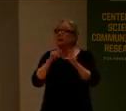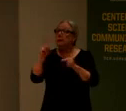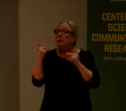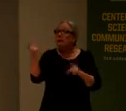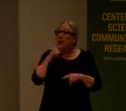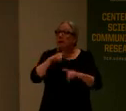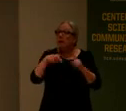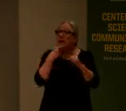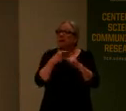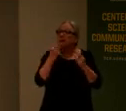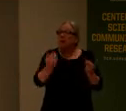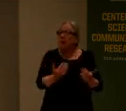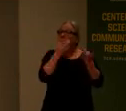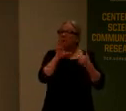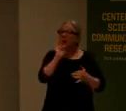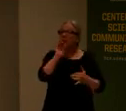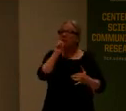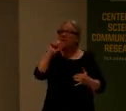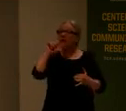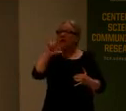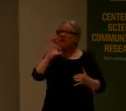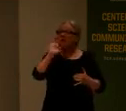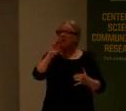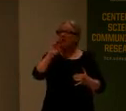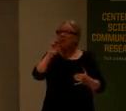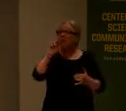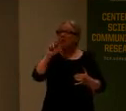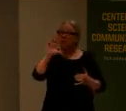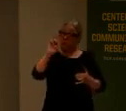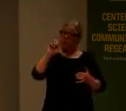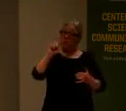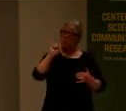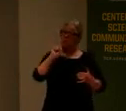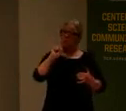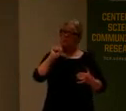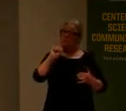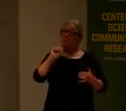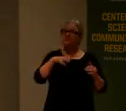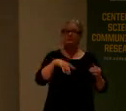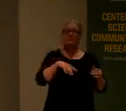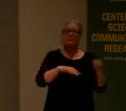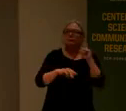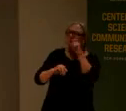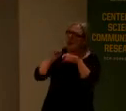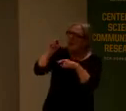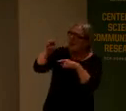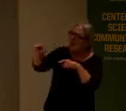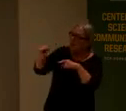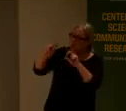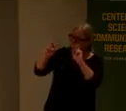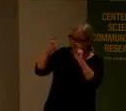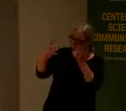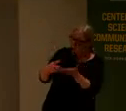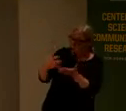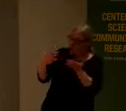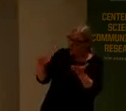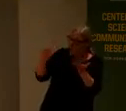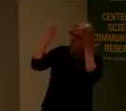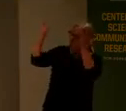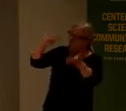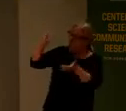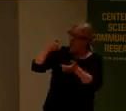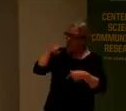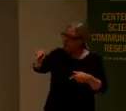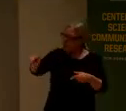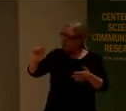the way upstream. So do you bring it up, or do you wait for them to bring it up? So I personally, in my environment, I don't,